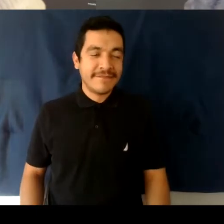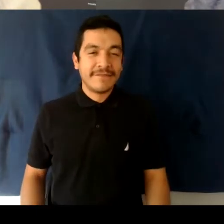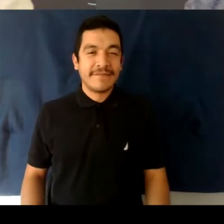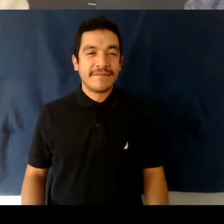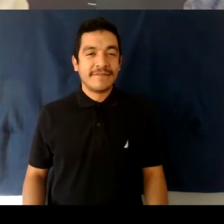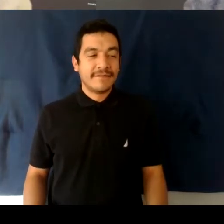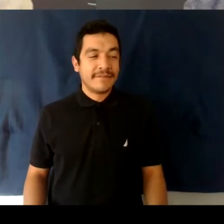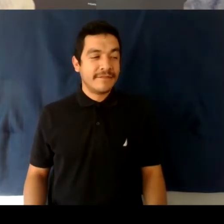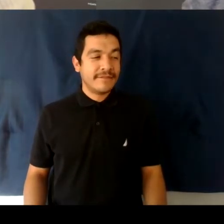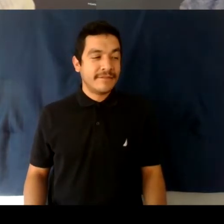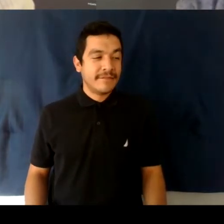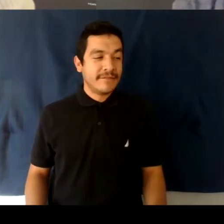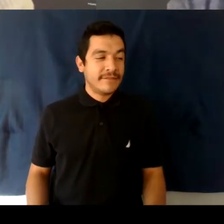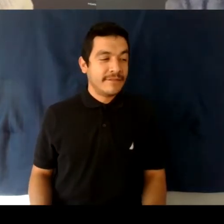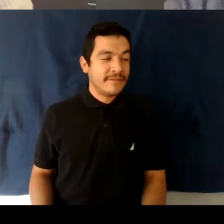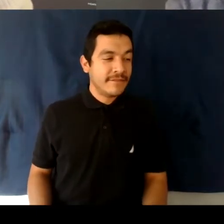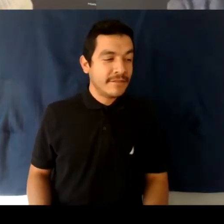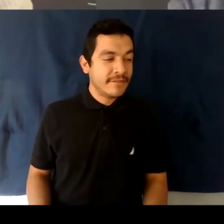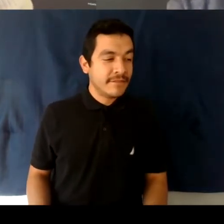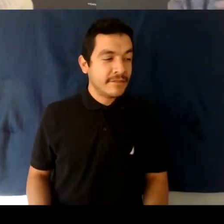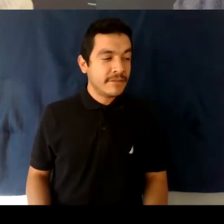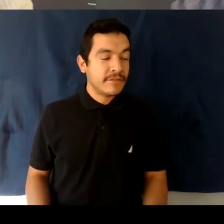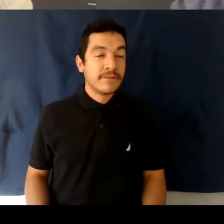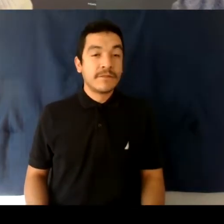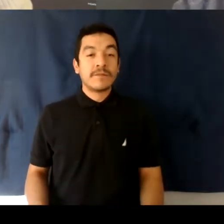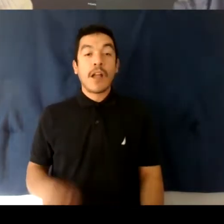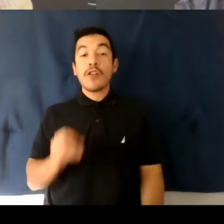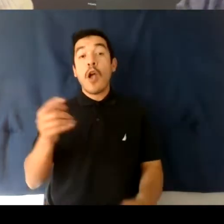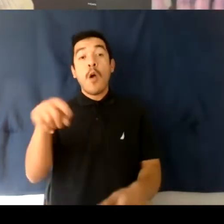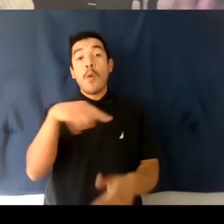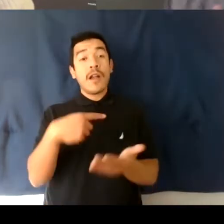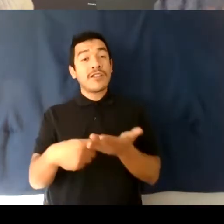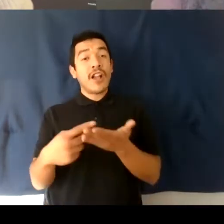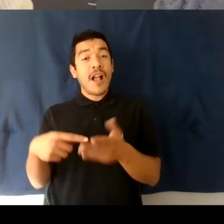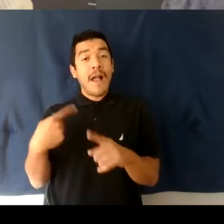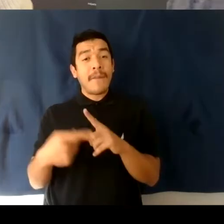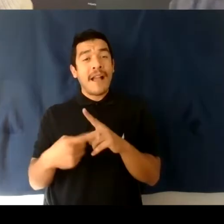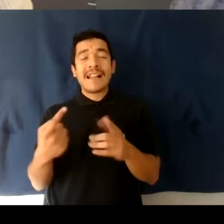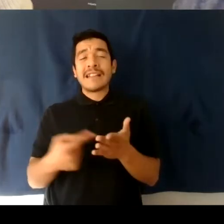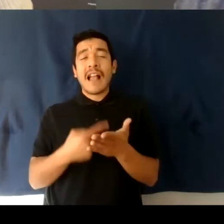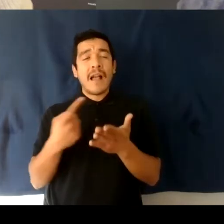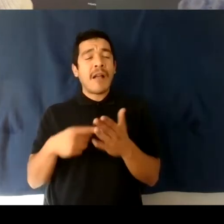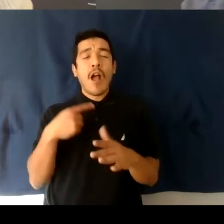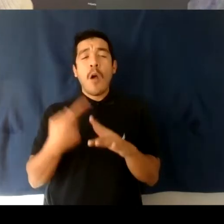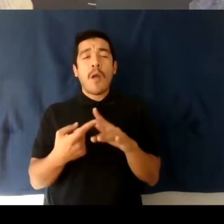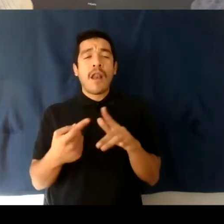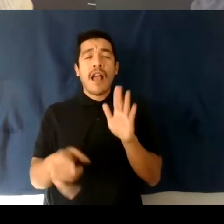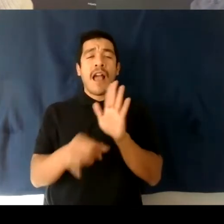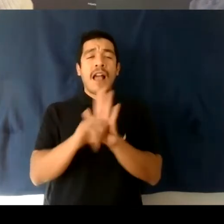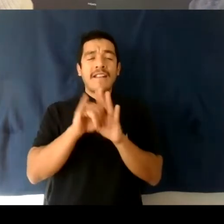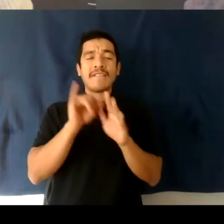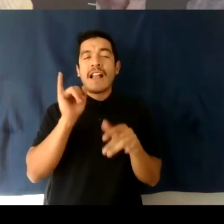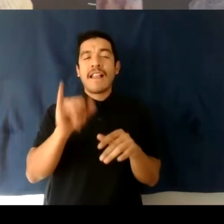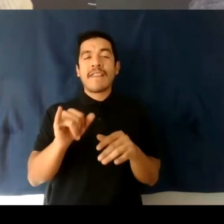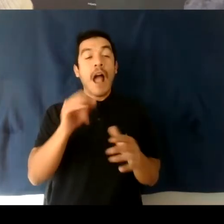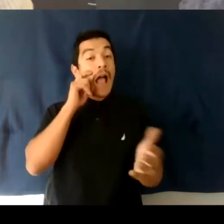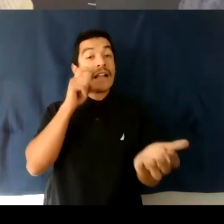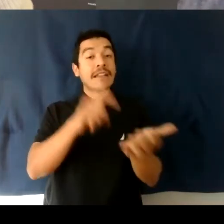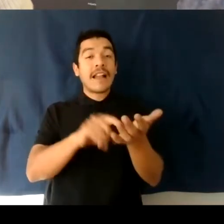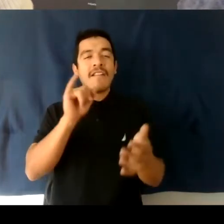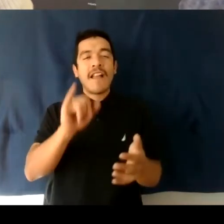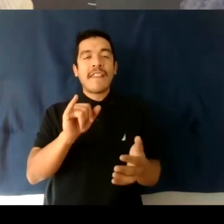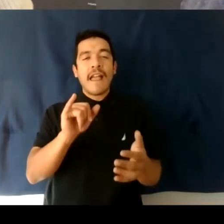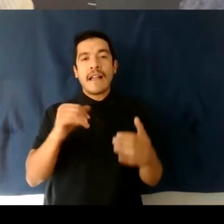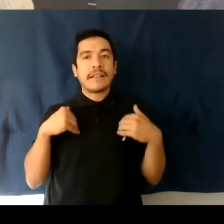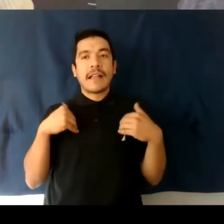Oh my gosh, it's so funny. So we talked about like, sometimes only identifying that burnout in the in the moment.